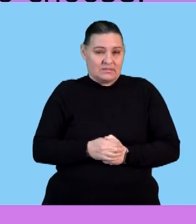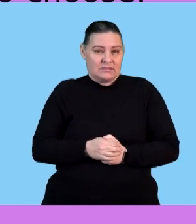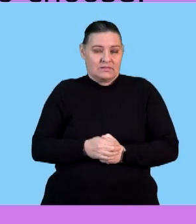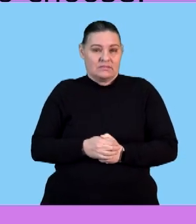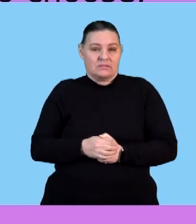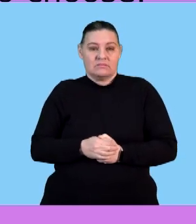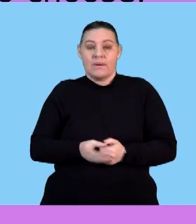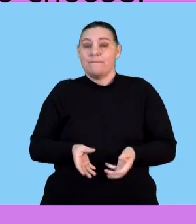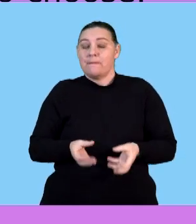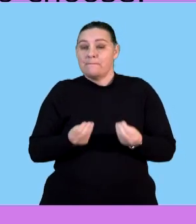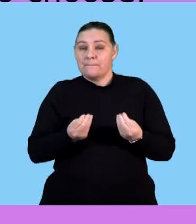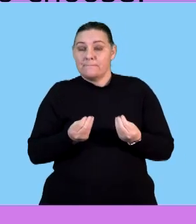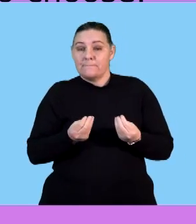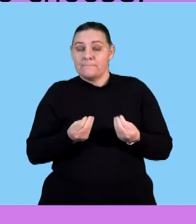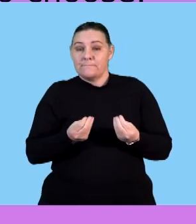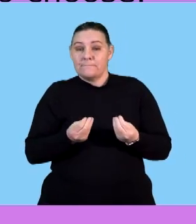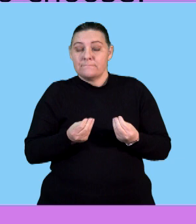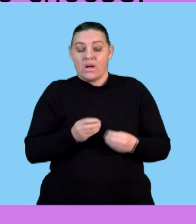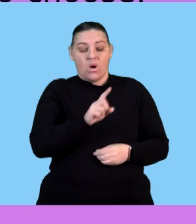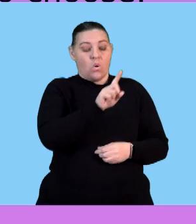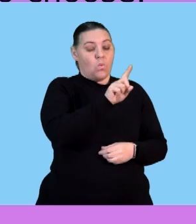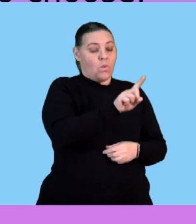And this gives me